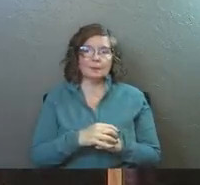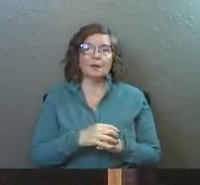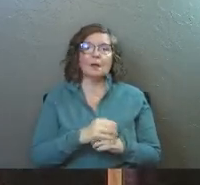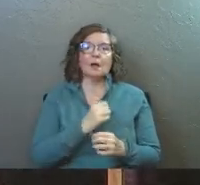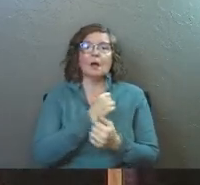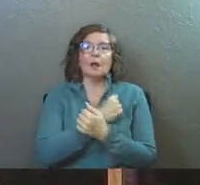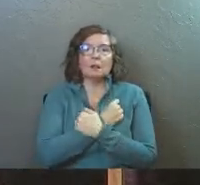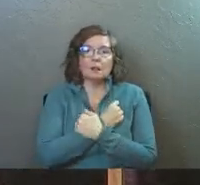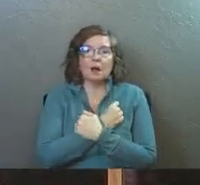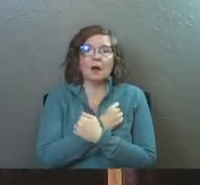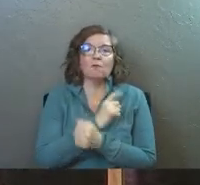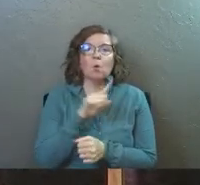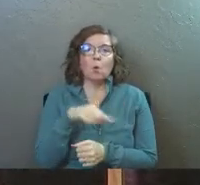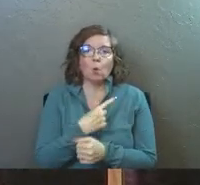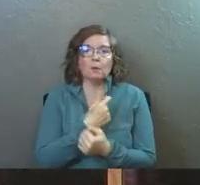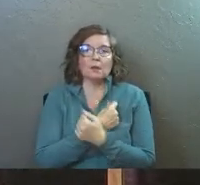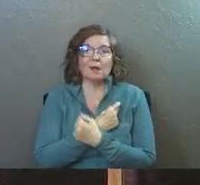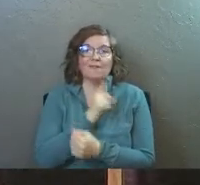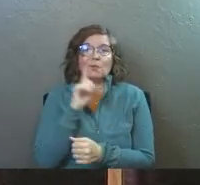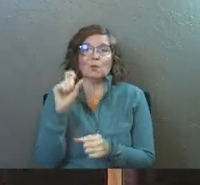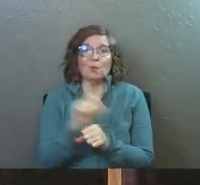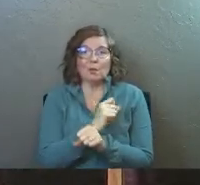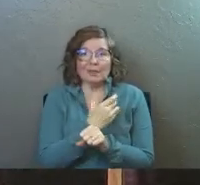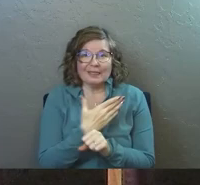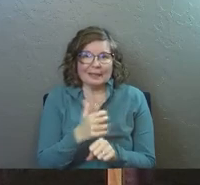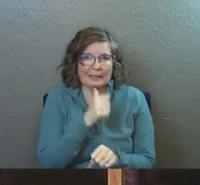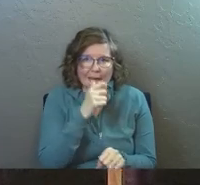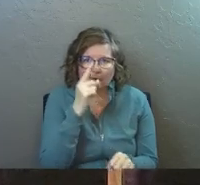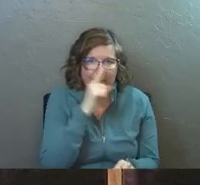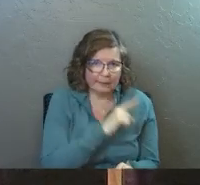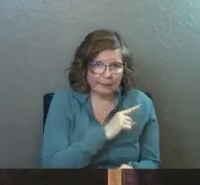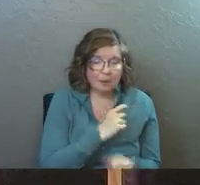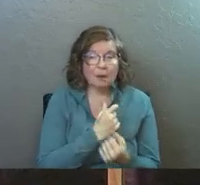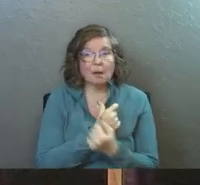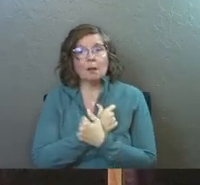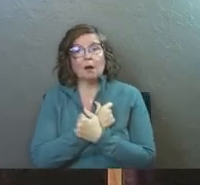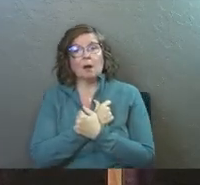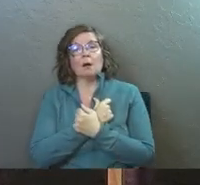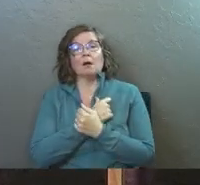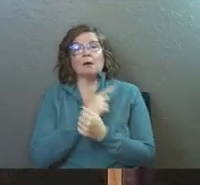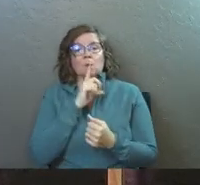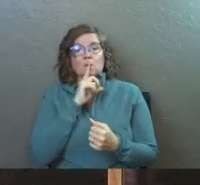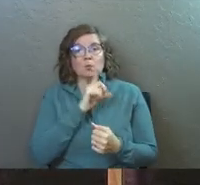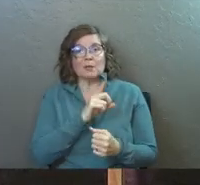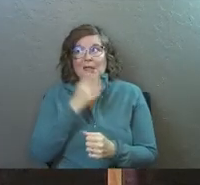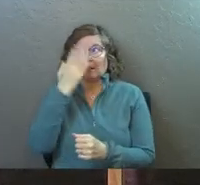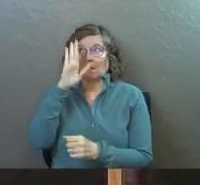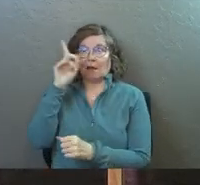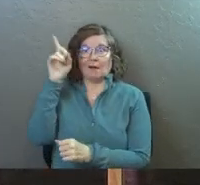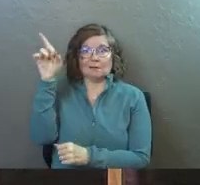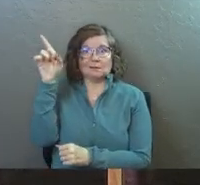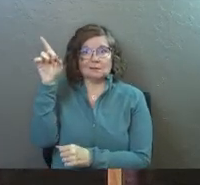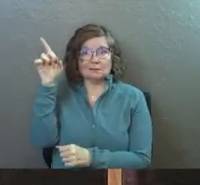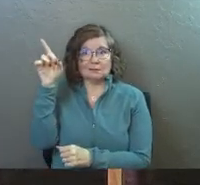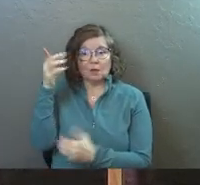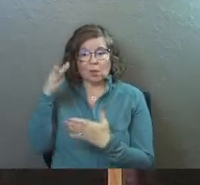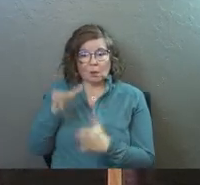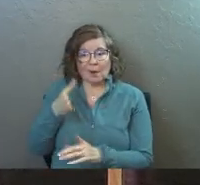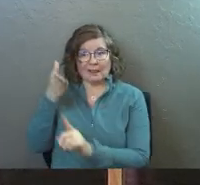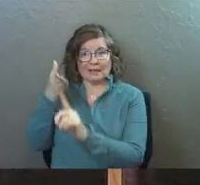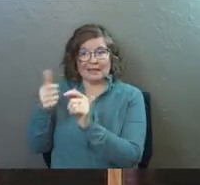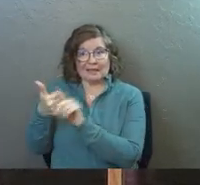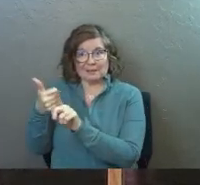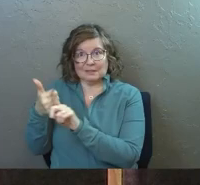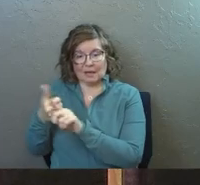Love only ever loves the real person. And love of God only ever loves the real God, the way that